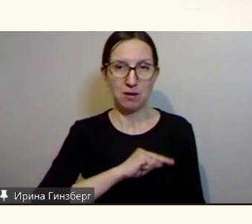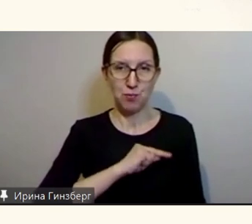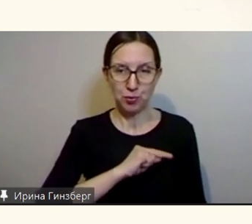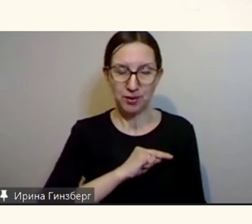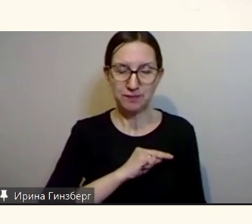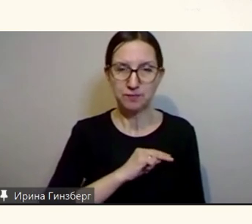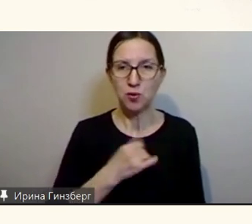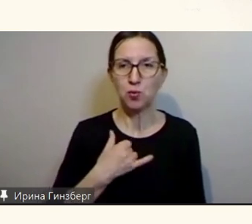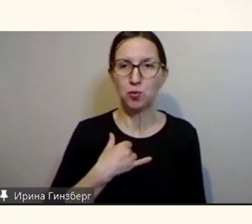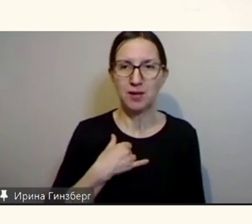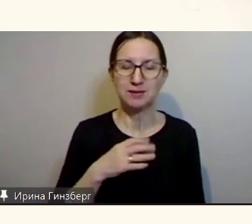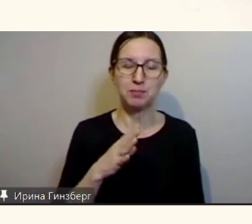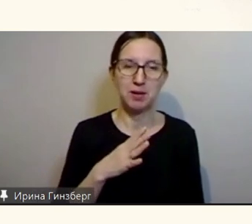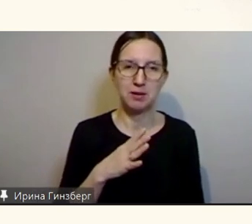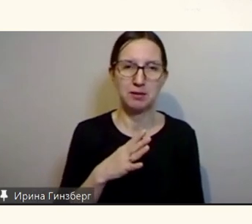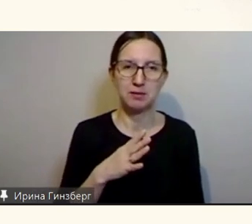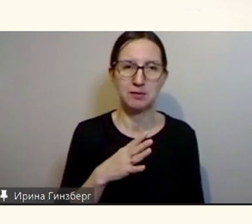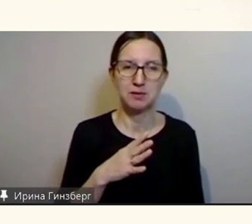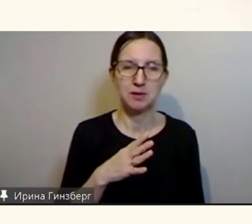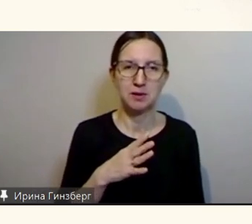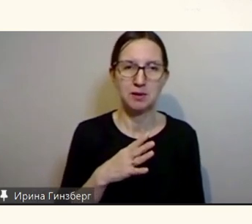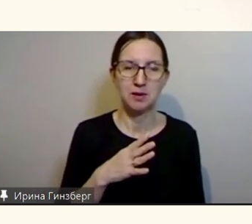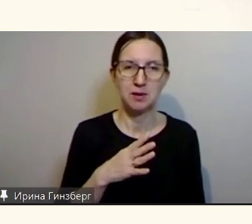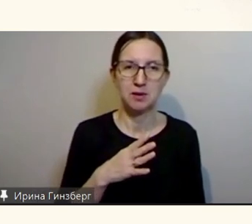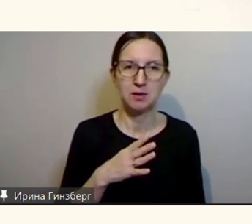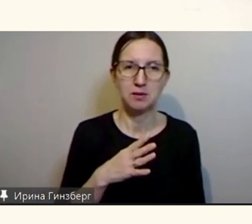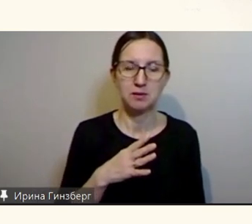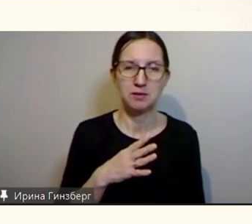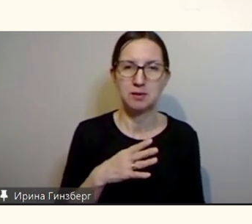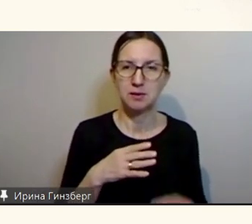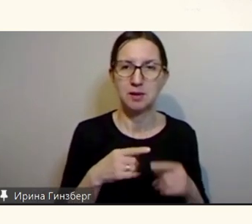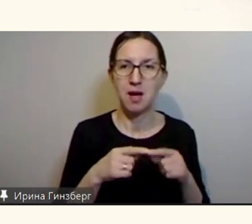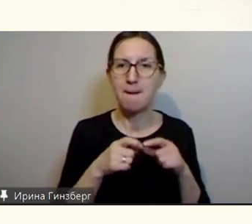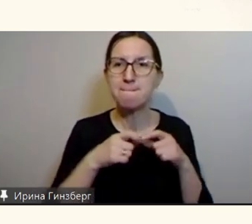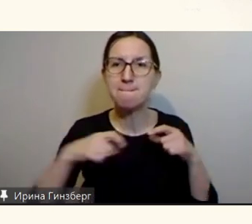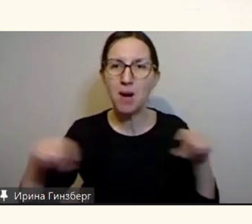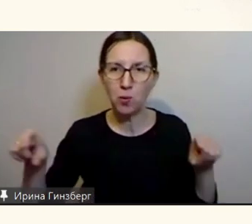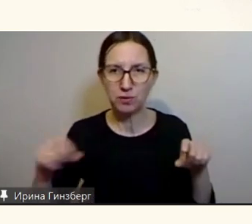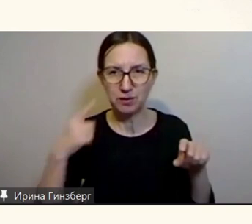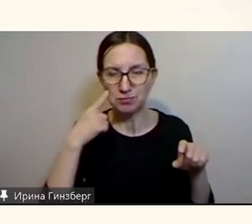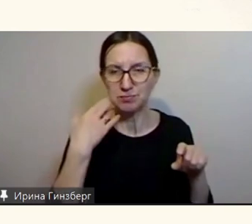So you didn't have a lot of time to shoot.